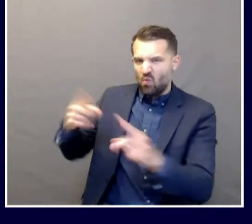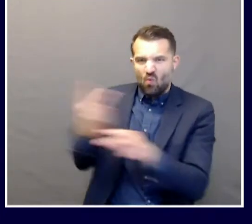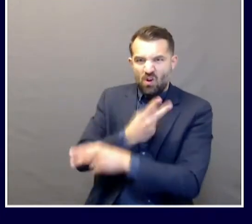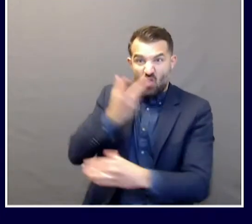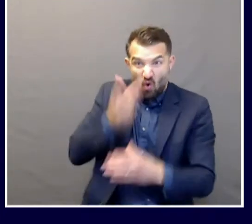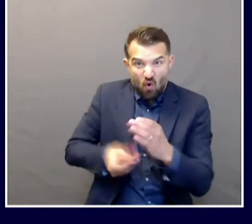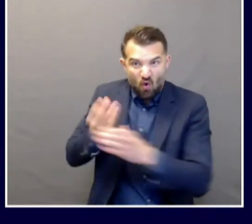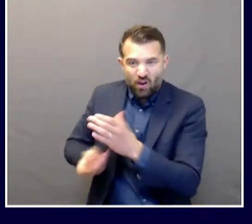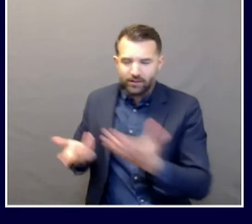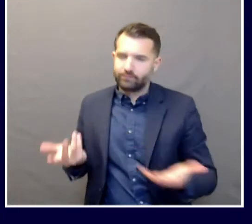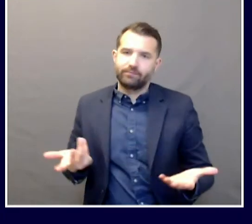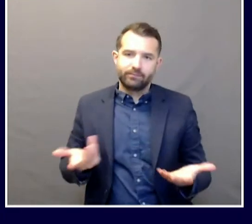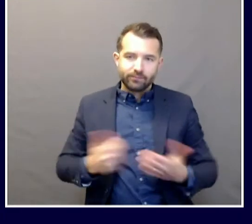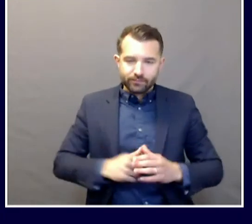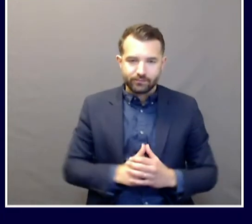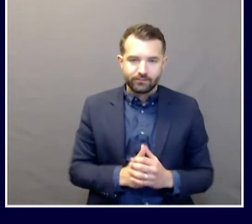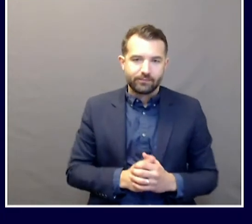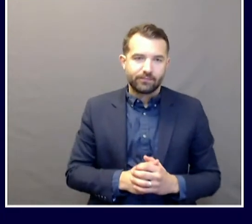Patrick Whittle next.